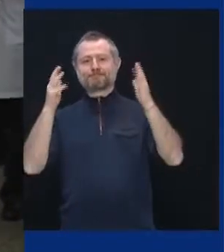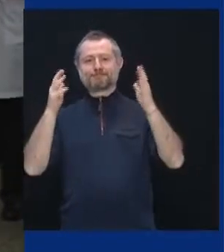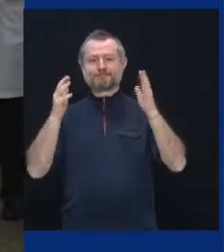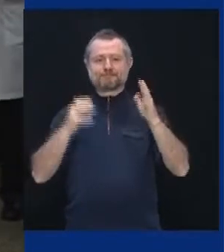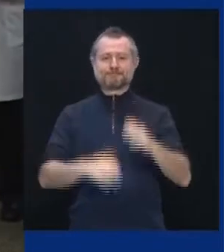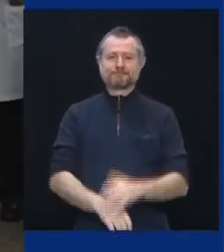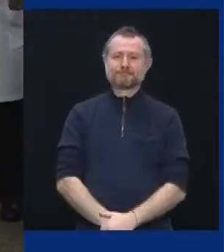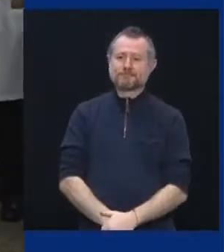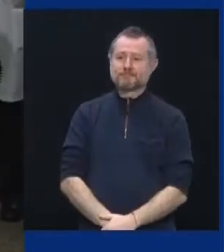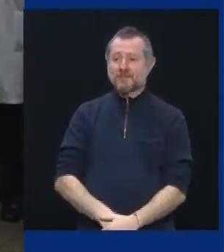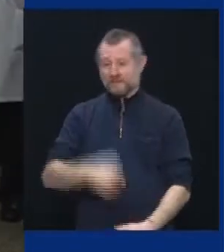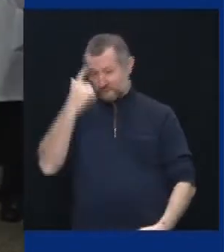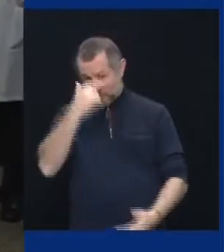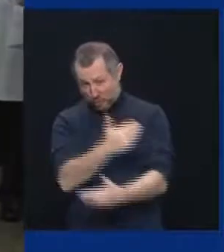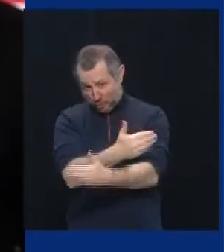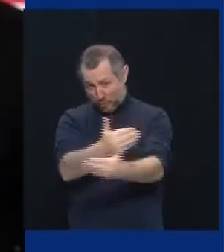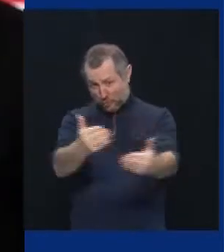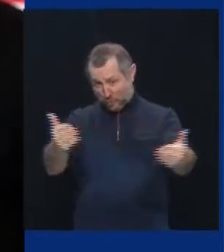And